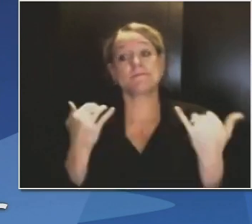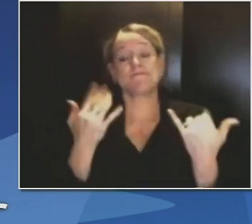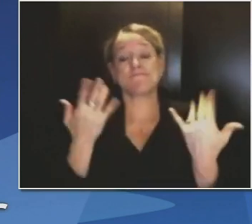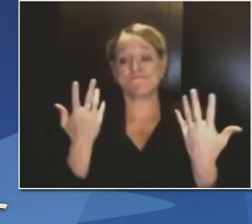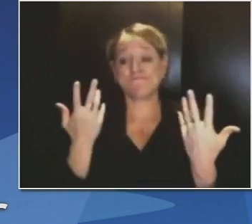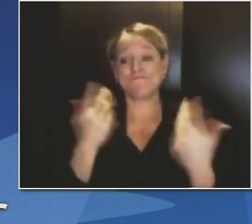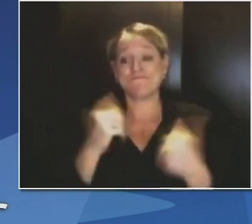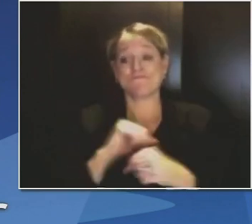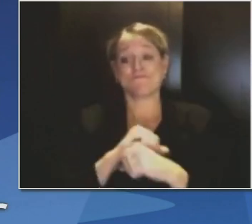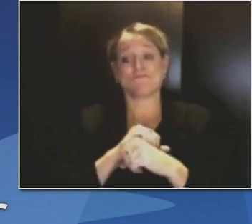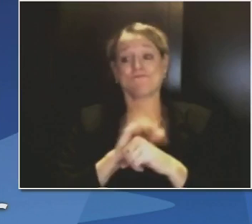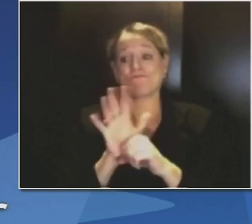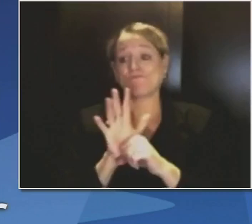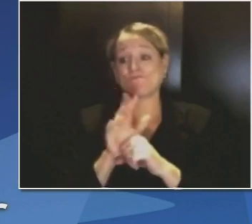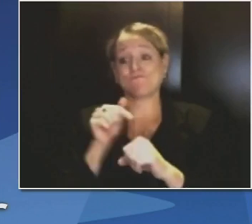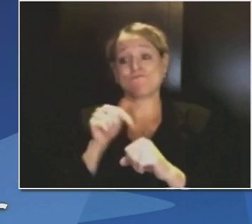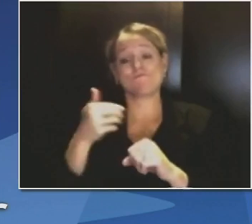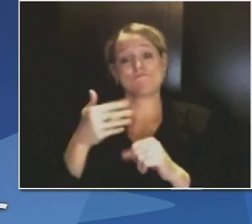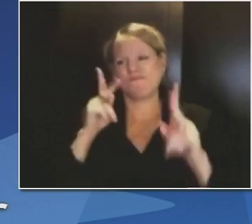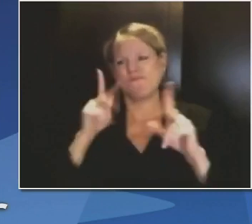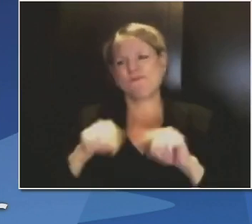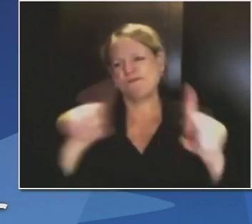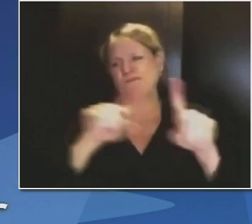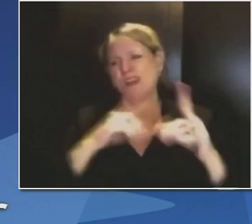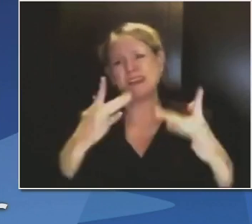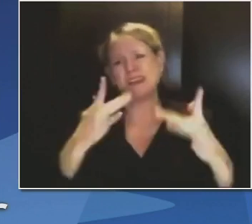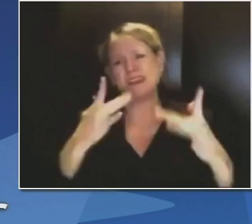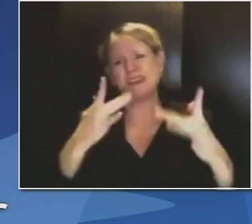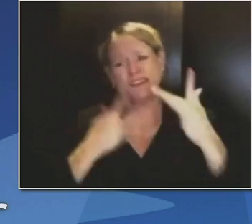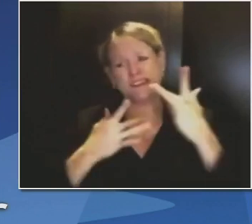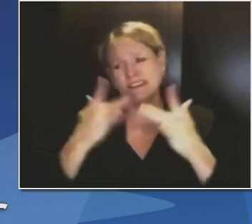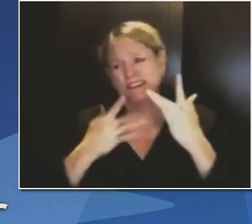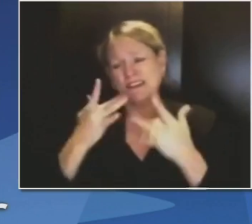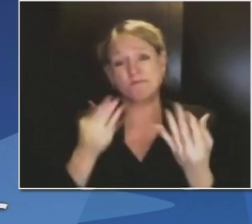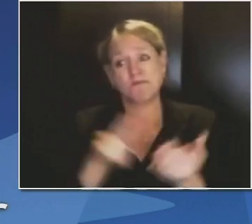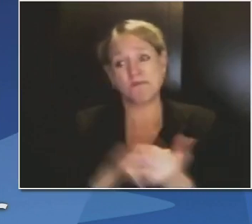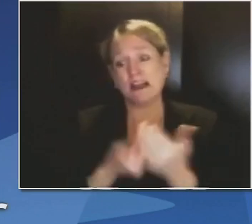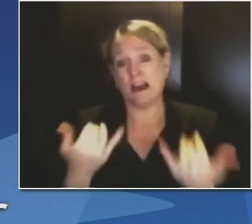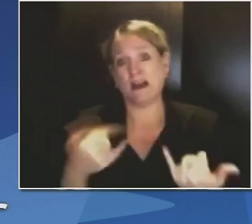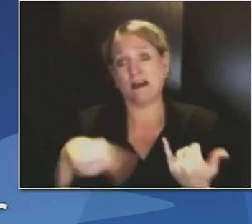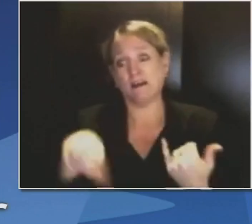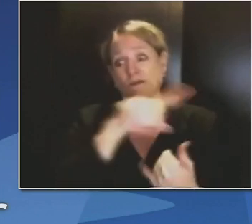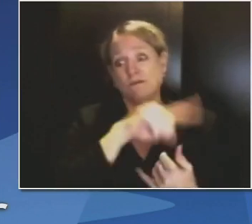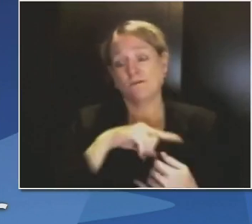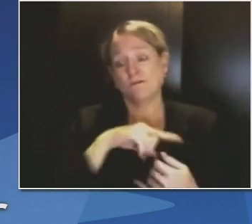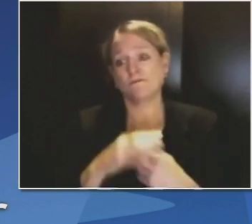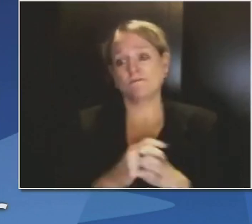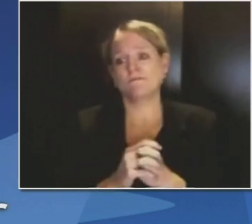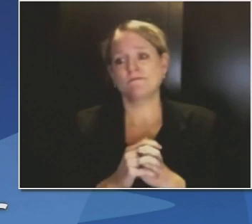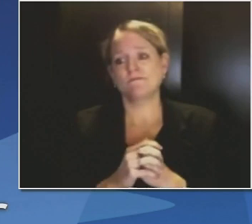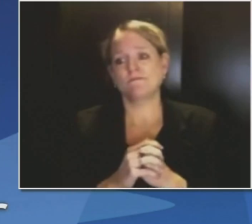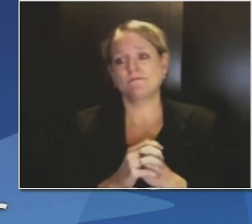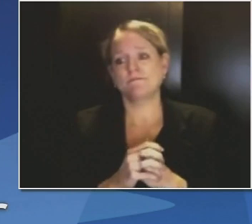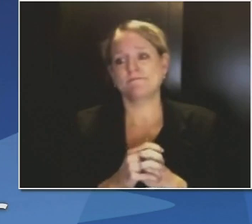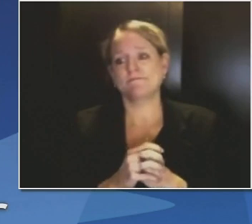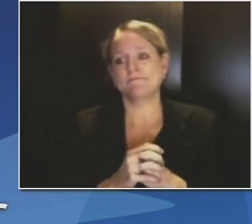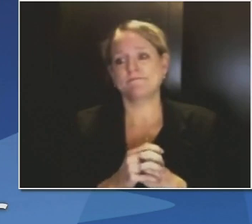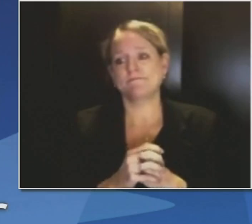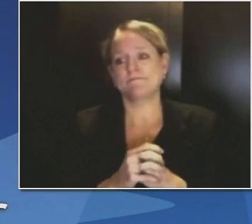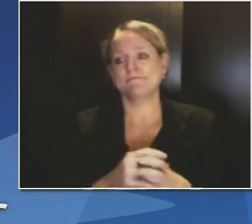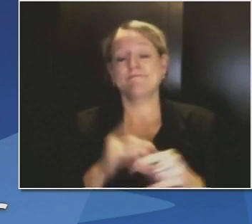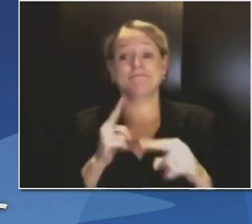very important that we assure that families have food, because that is also a critical piece of maintaining